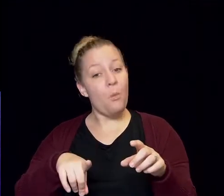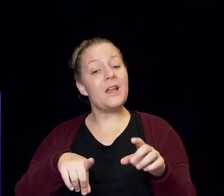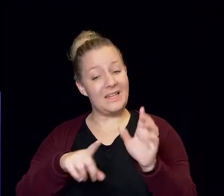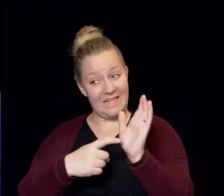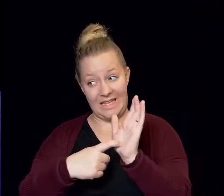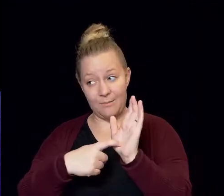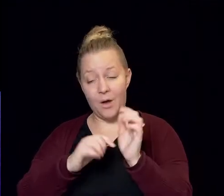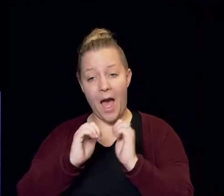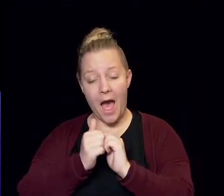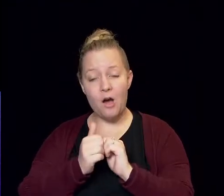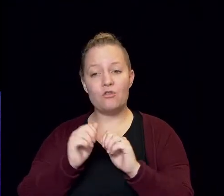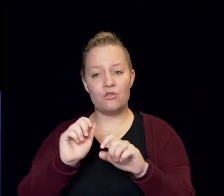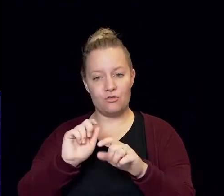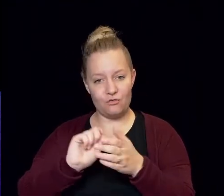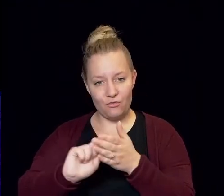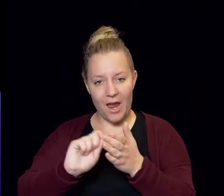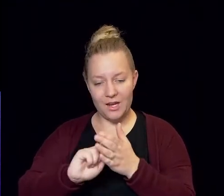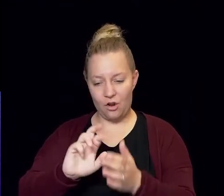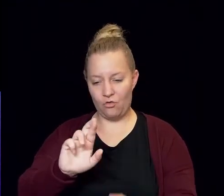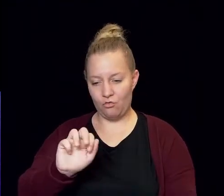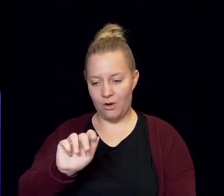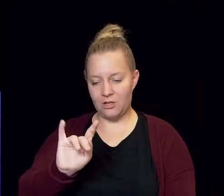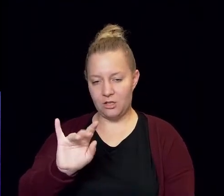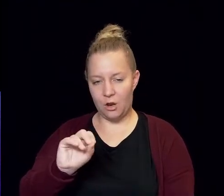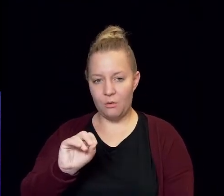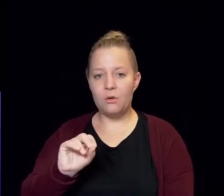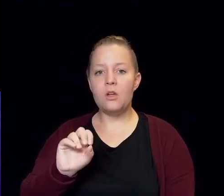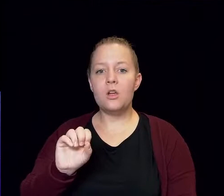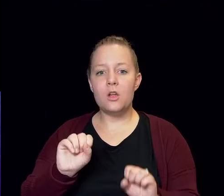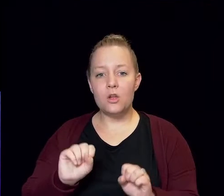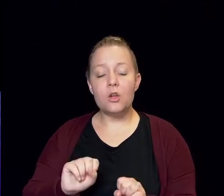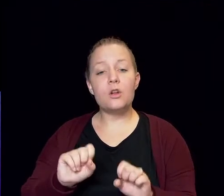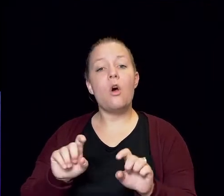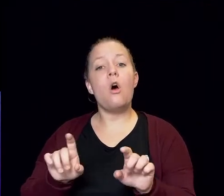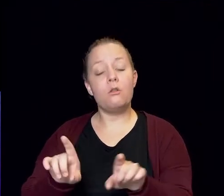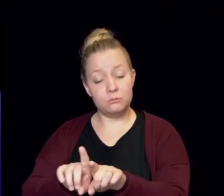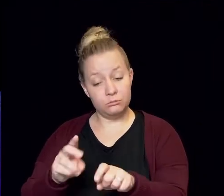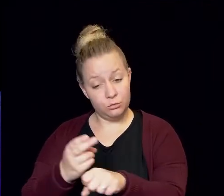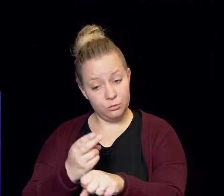literally using the word two. So we could say 160 beats